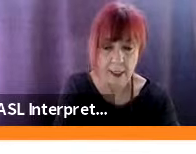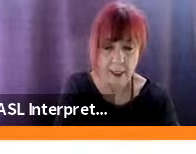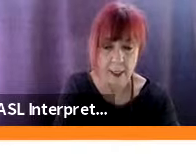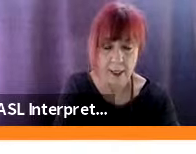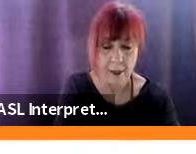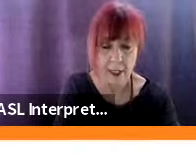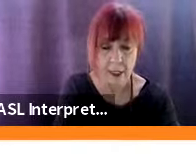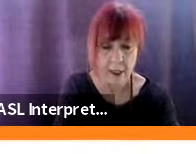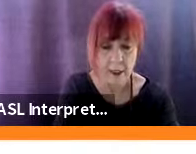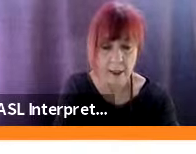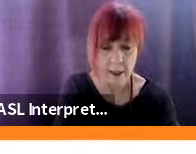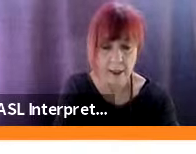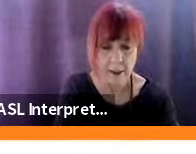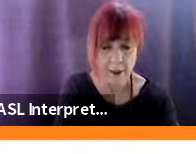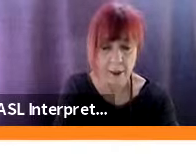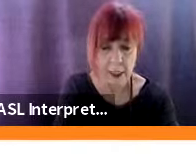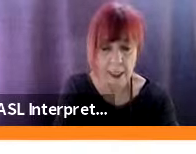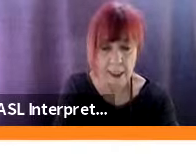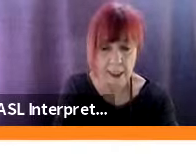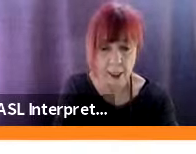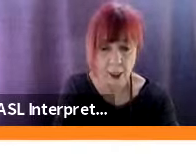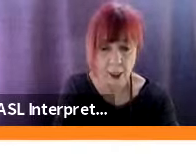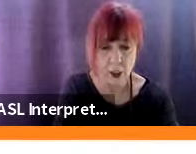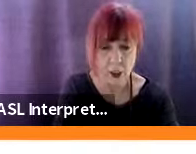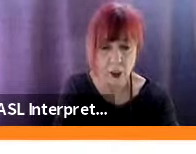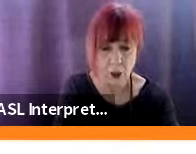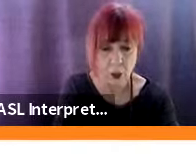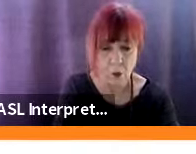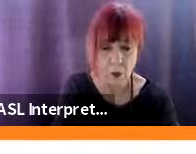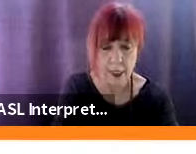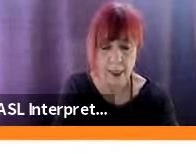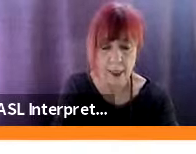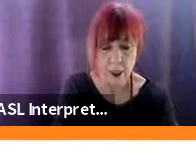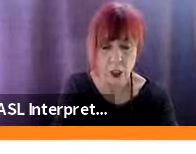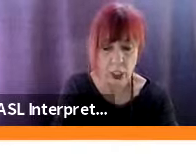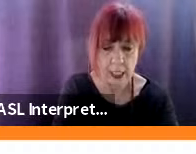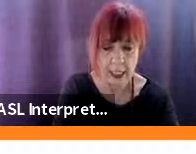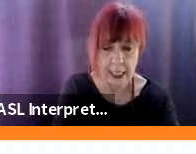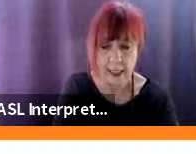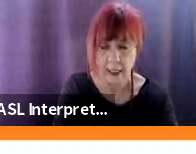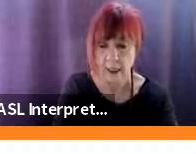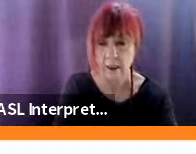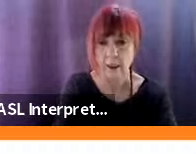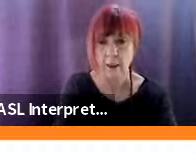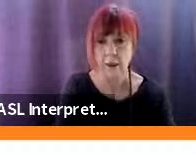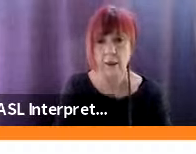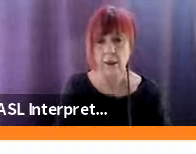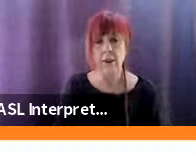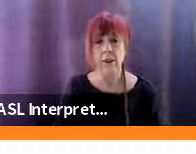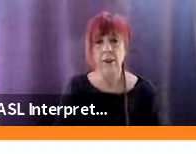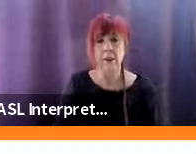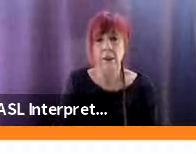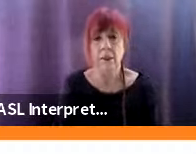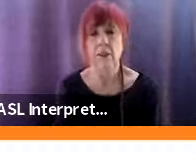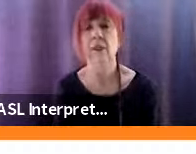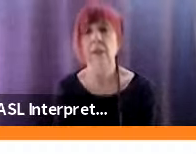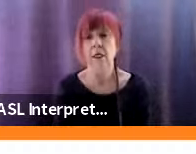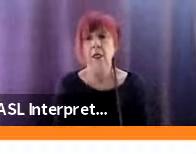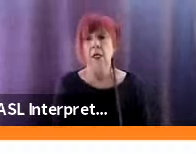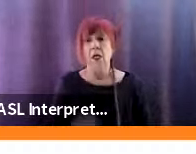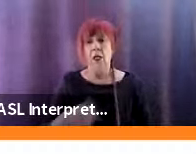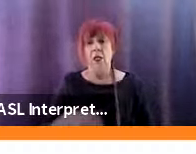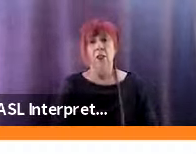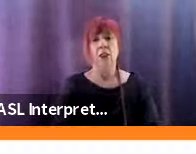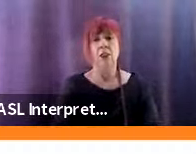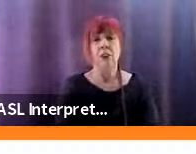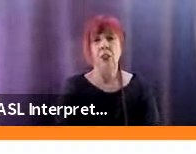we will continue to adjust as supply increases, especially be able to adjust those allocations so that we're maximizing the provider performance,